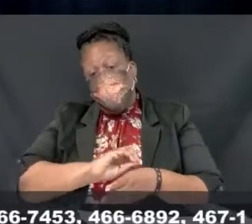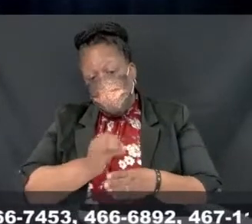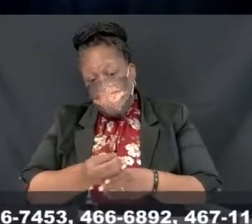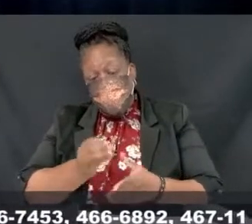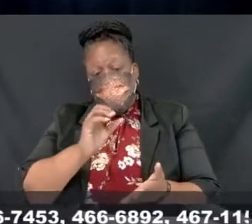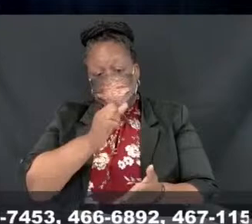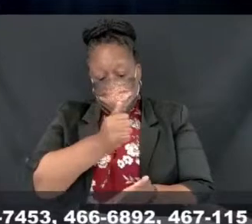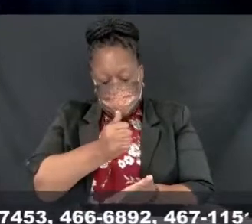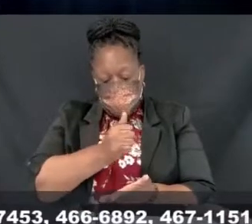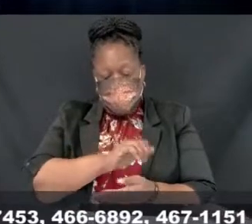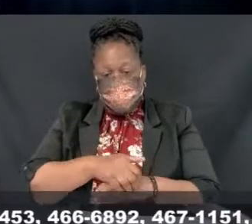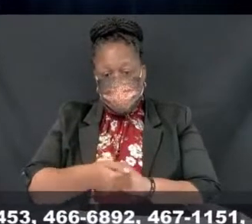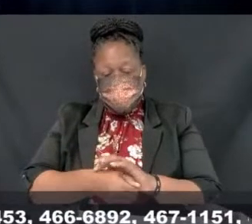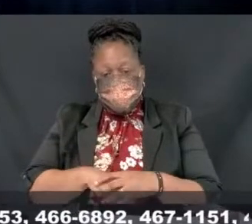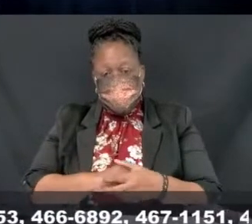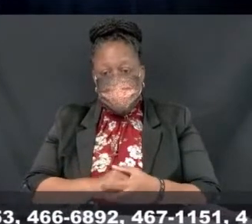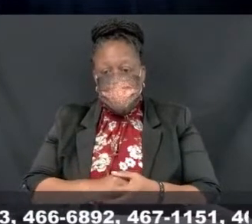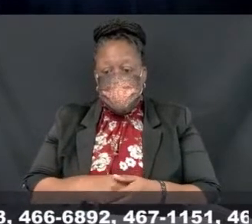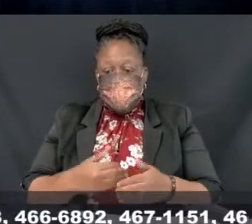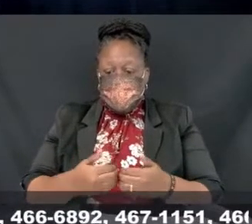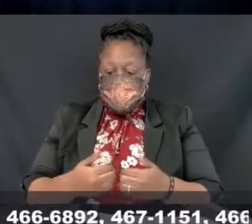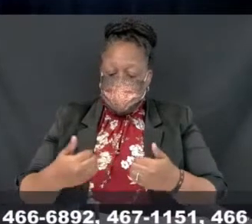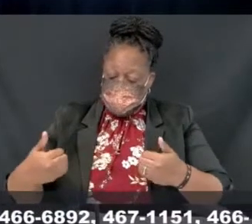crowded places where possible,